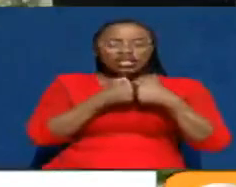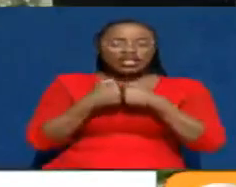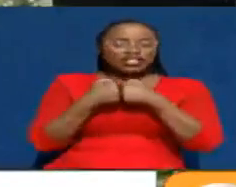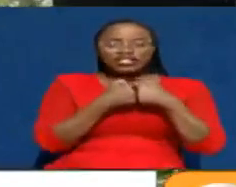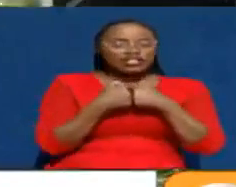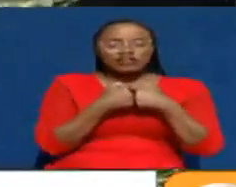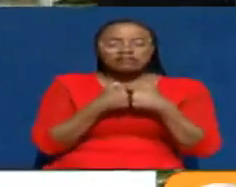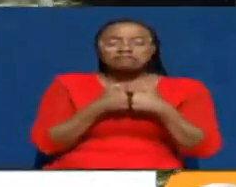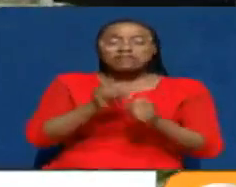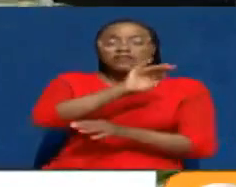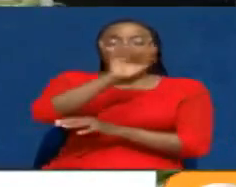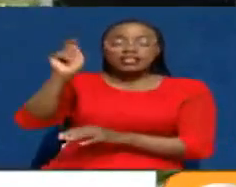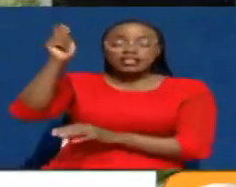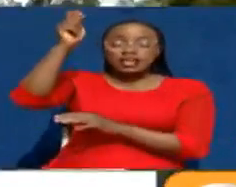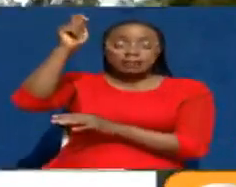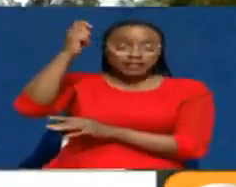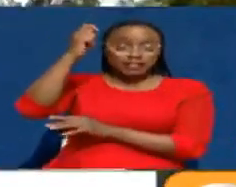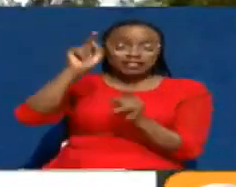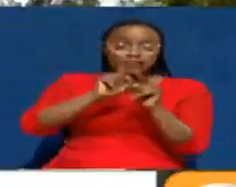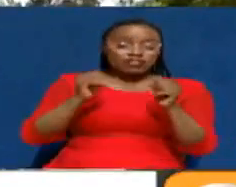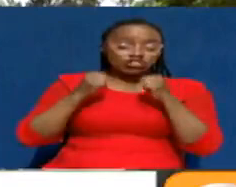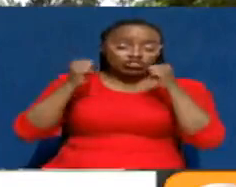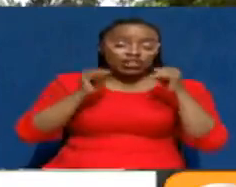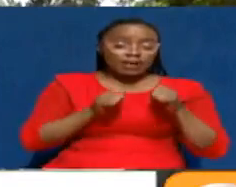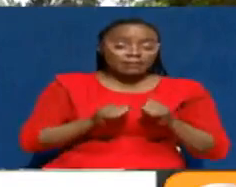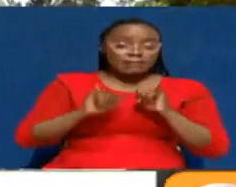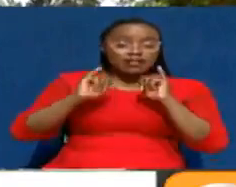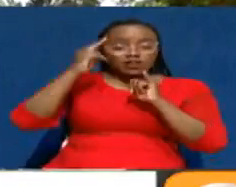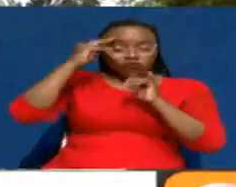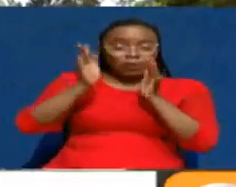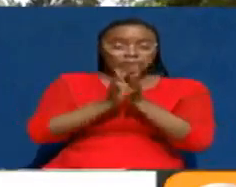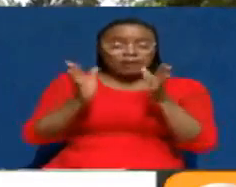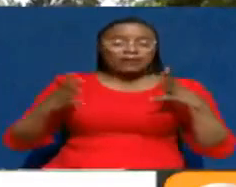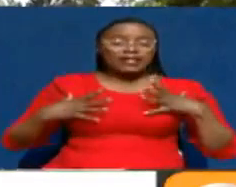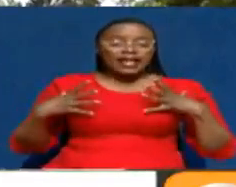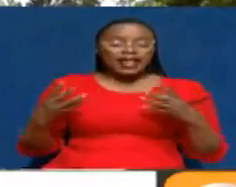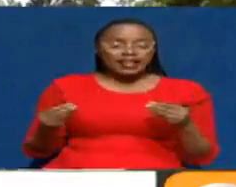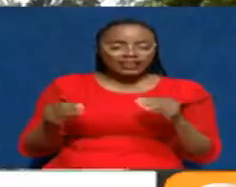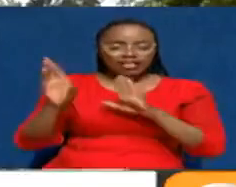The writers call on the president to strengthen the enforcement of public health measures.